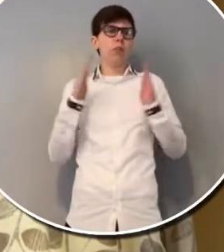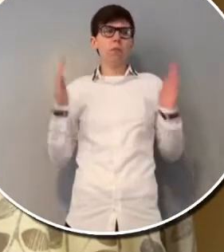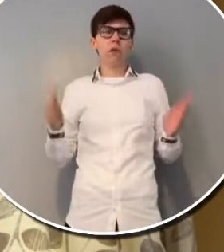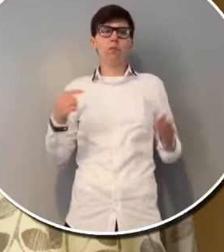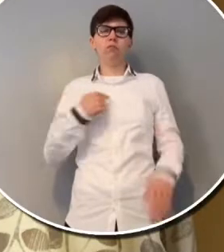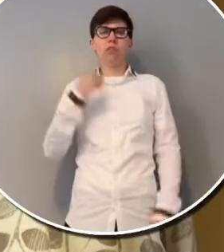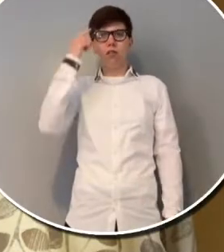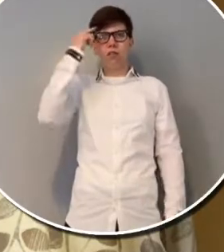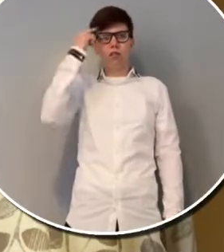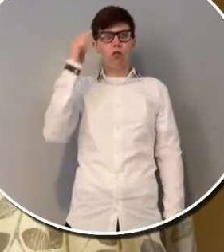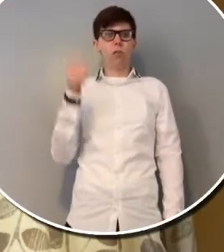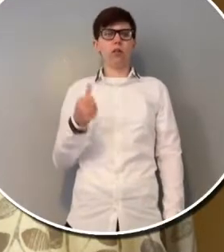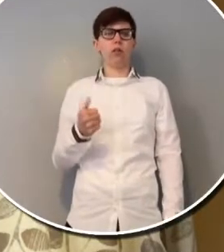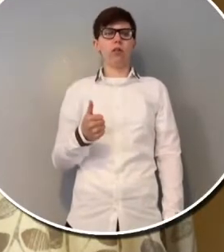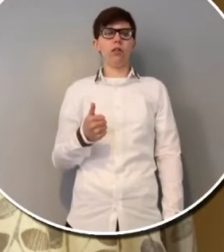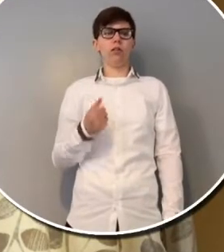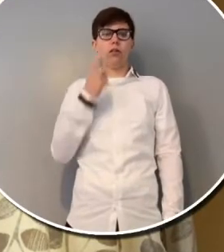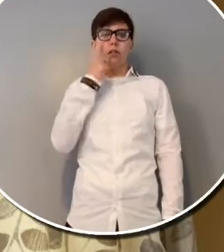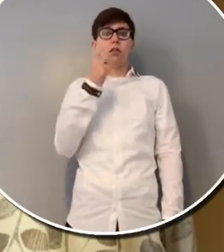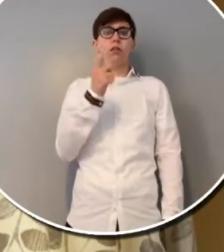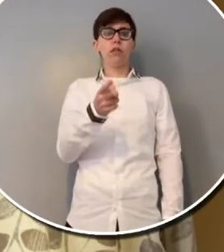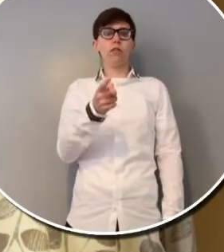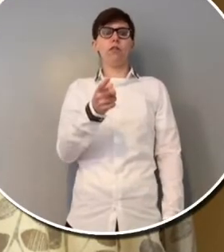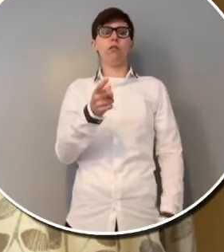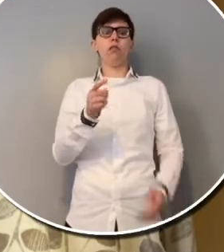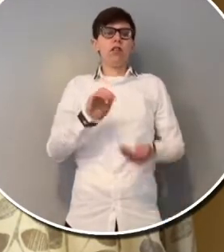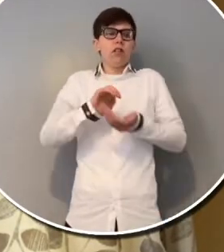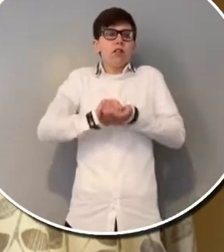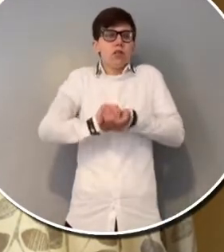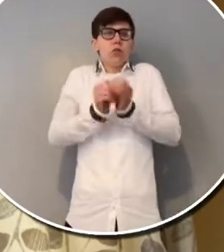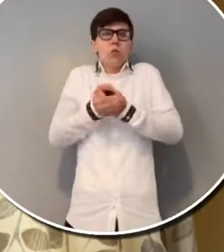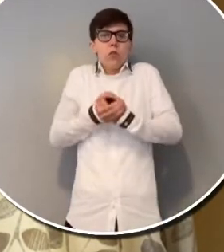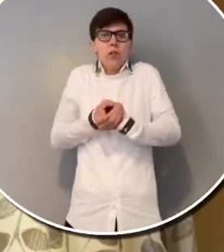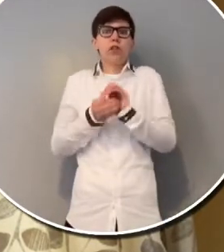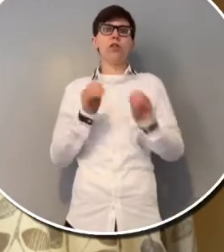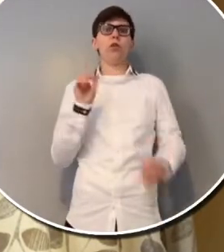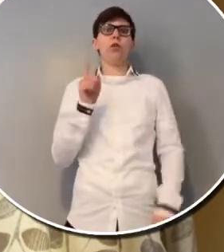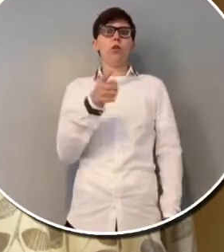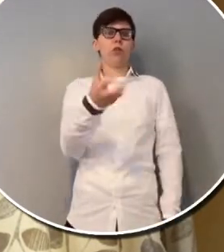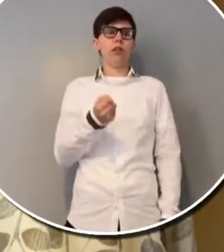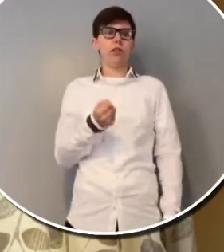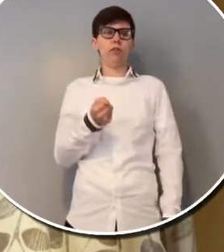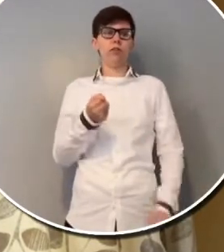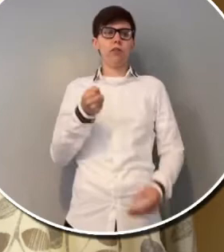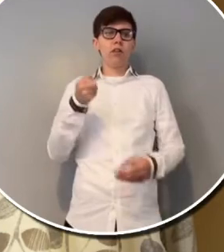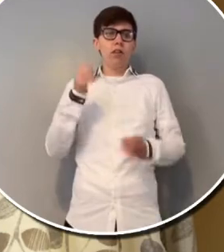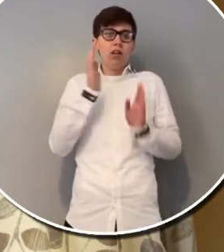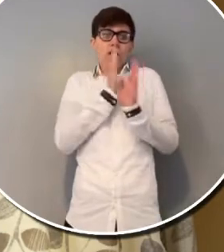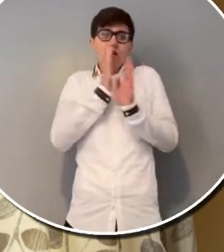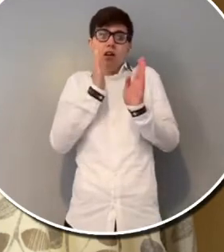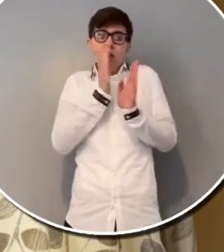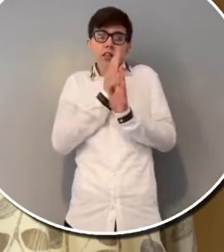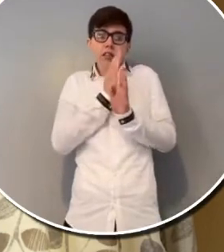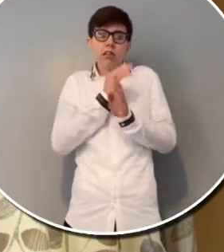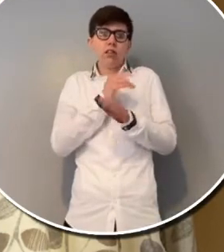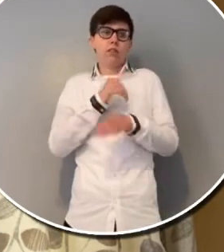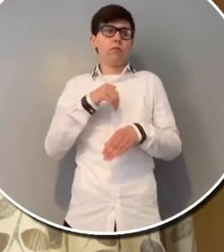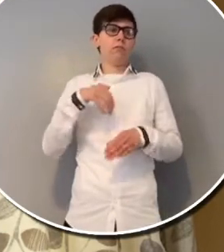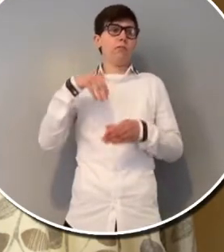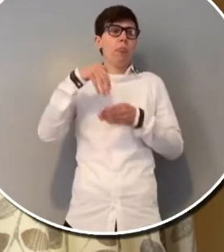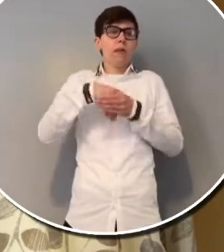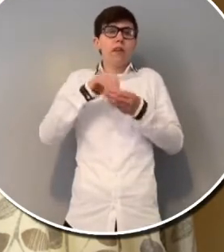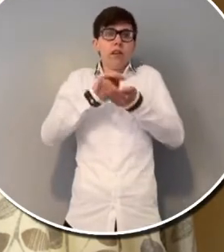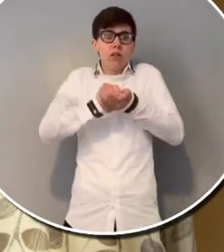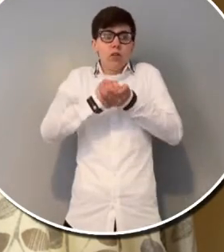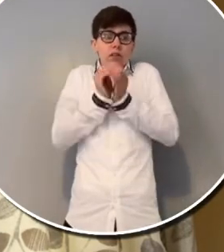got my tea towel. That's a little bit big, but I think we're going to have a go. We're going to see if we can scrunch up whatever you've got and